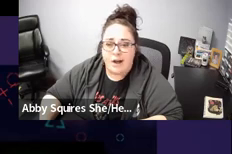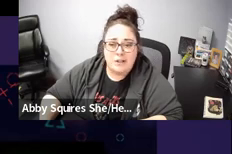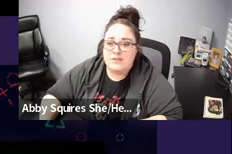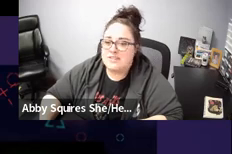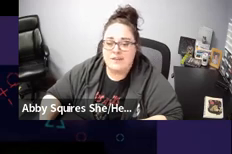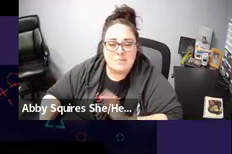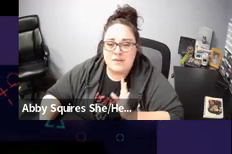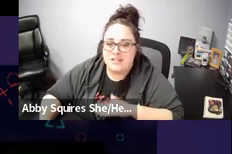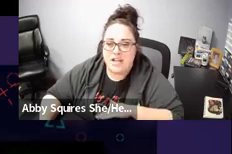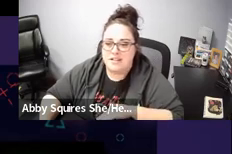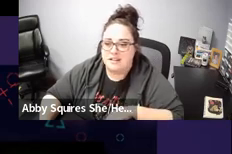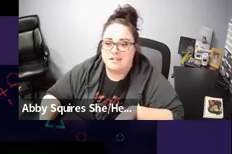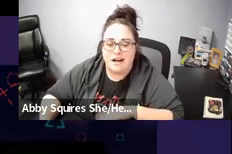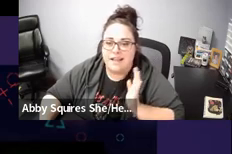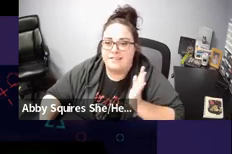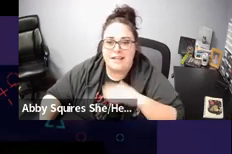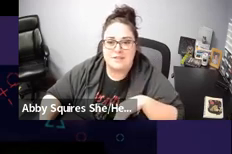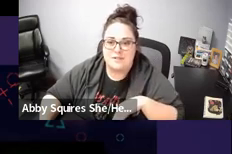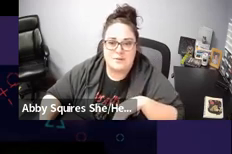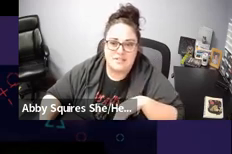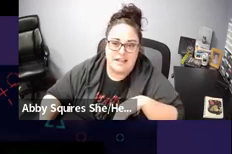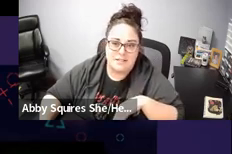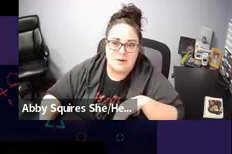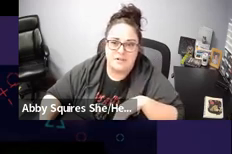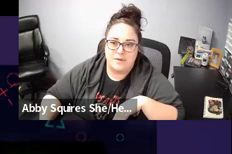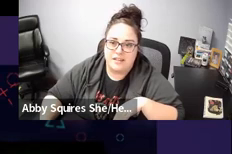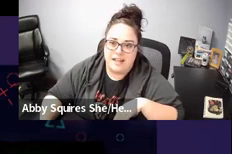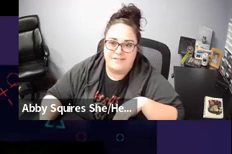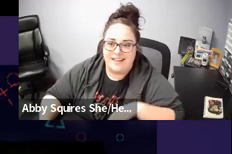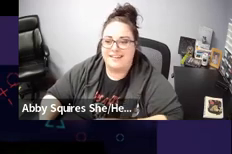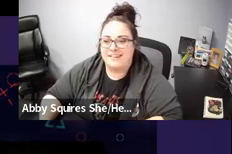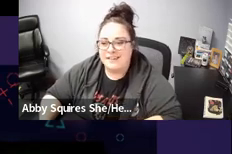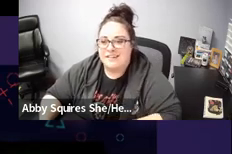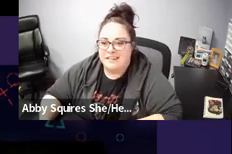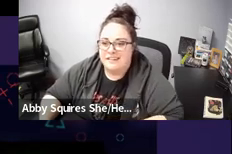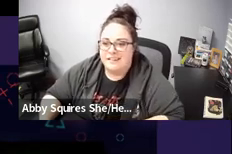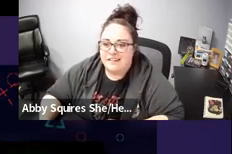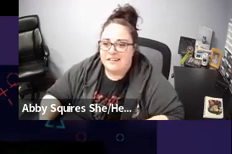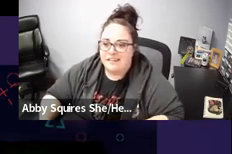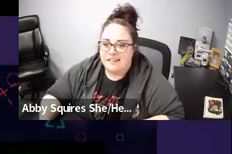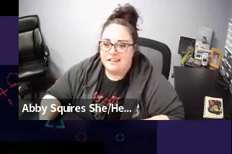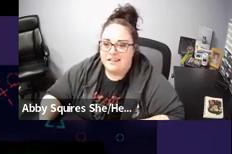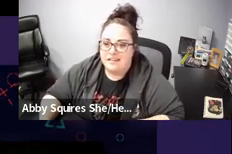And all of the stuff you put in the chat, Tyler, I'll add that to the resource guide so everyone can have that.